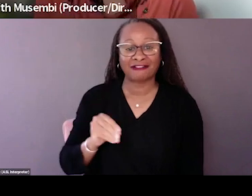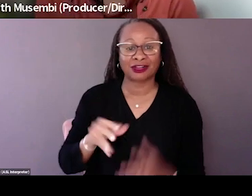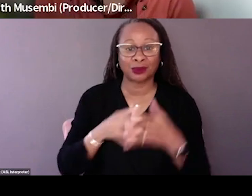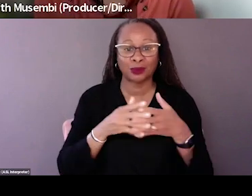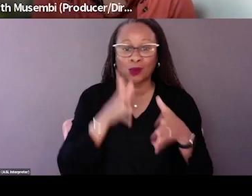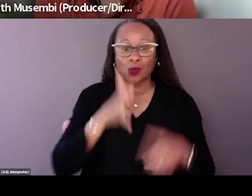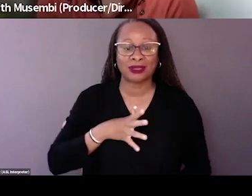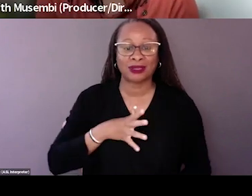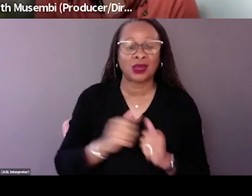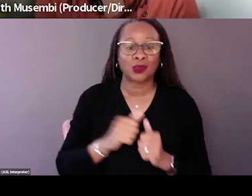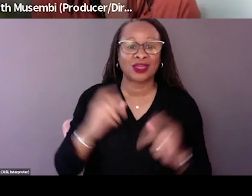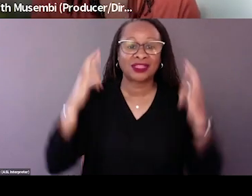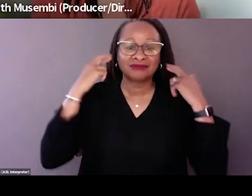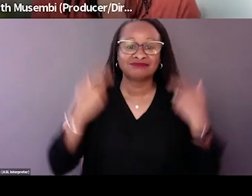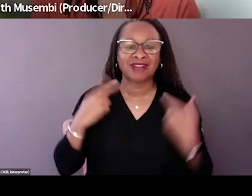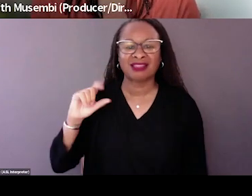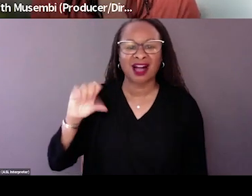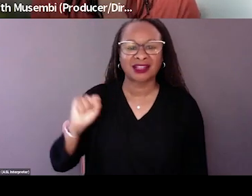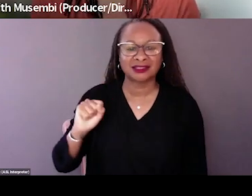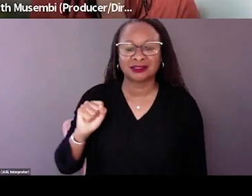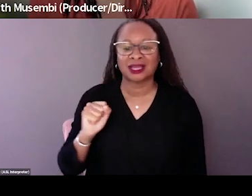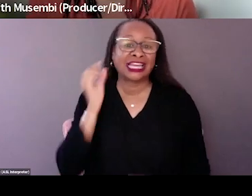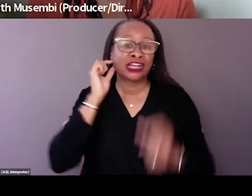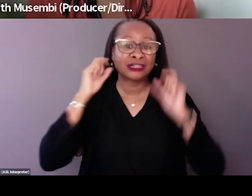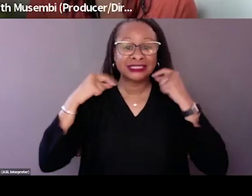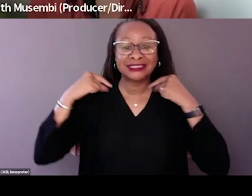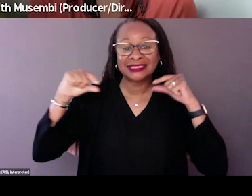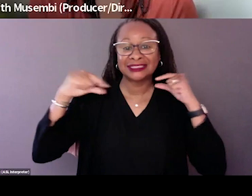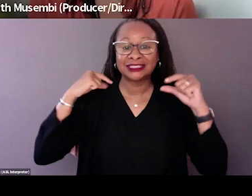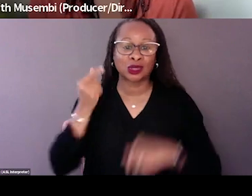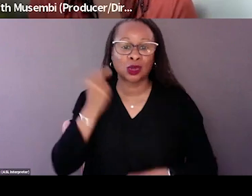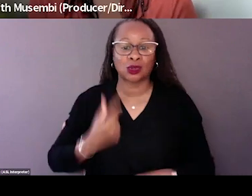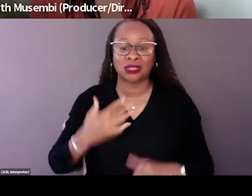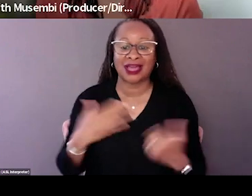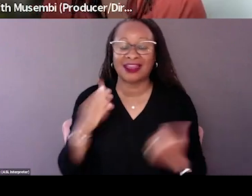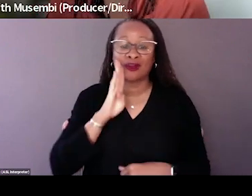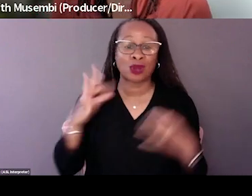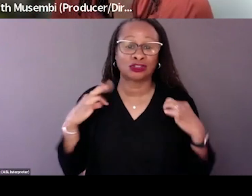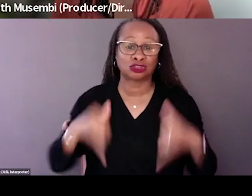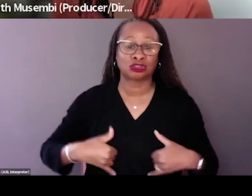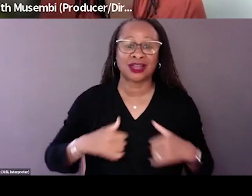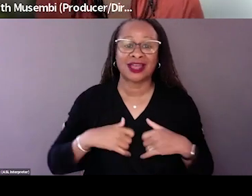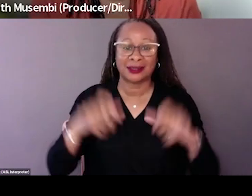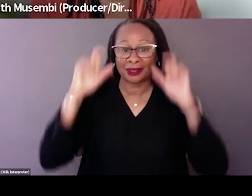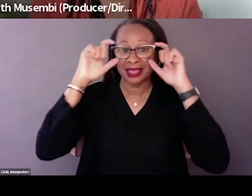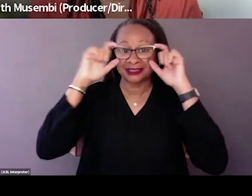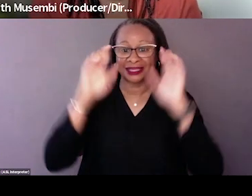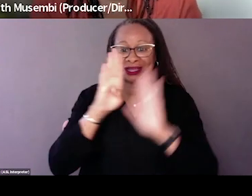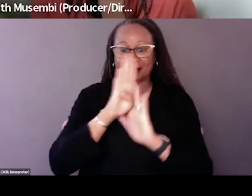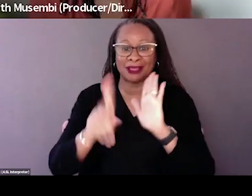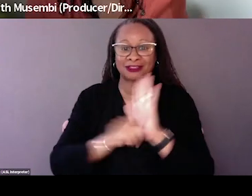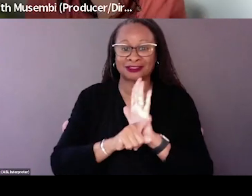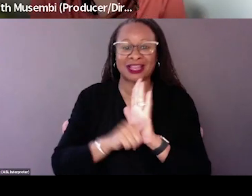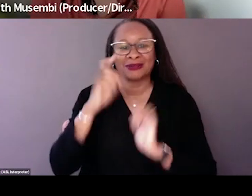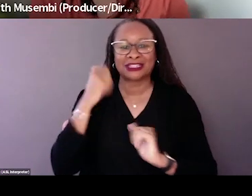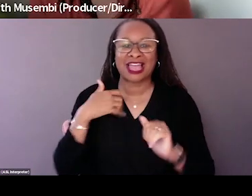earrings, wearing a brown blouse, and glasses. And I've got a blurred background because I've got a keyboard.